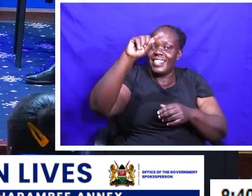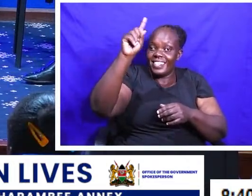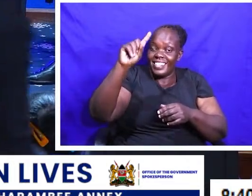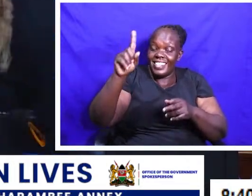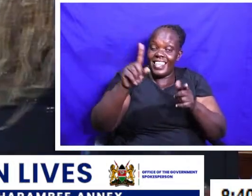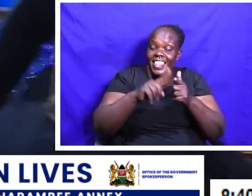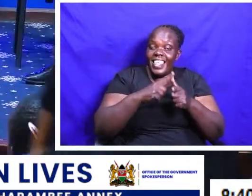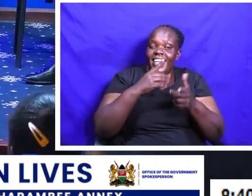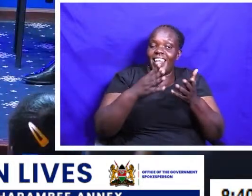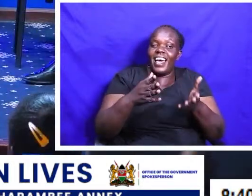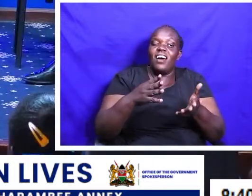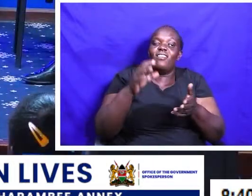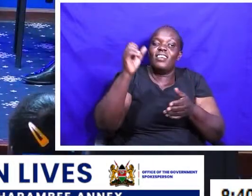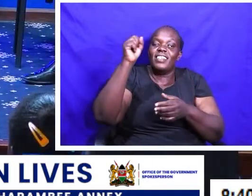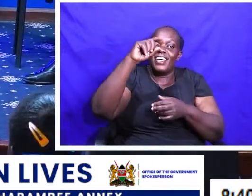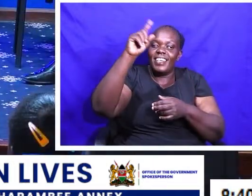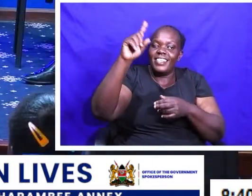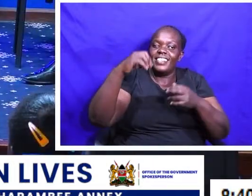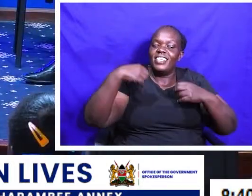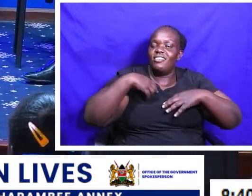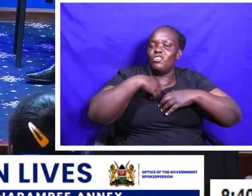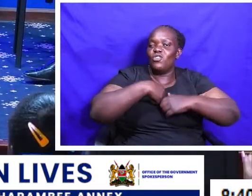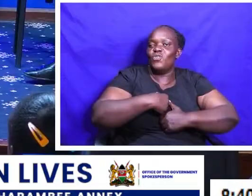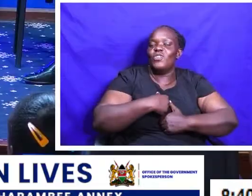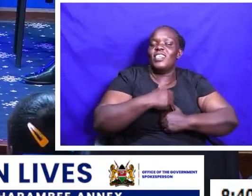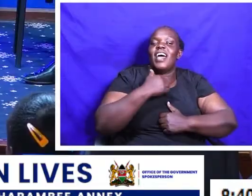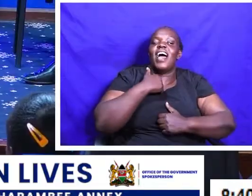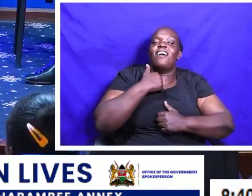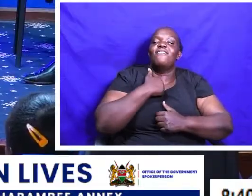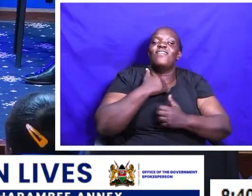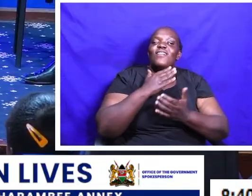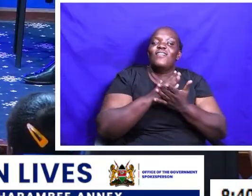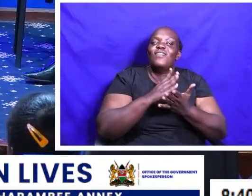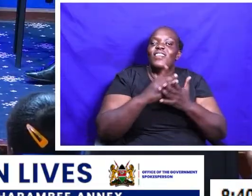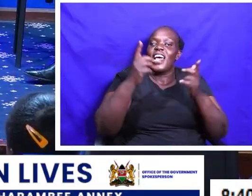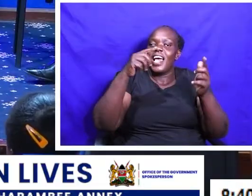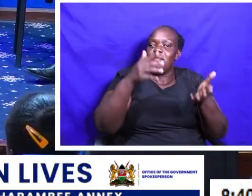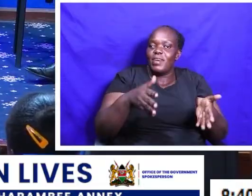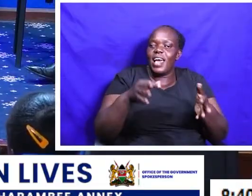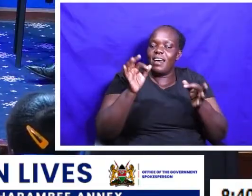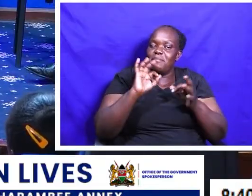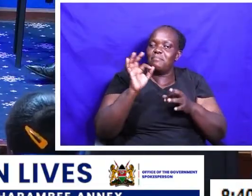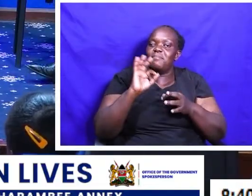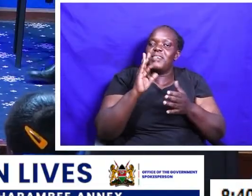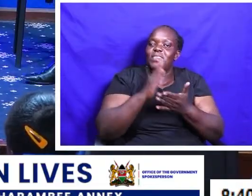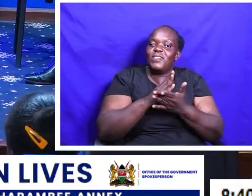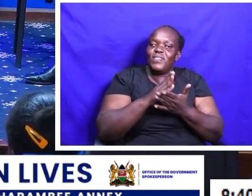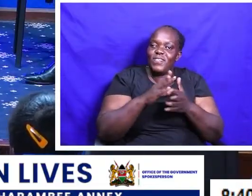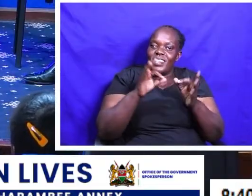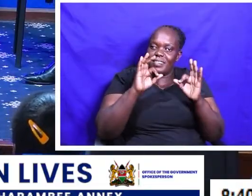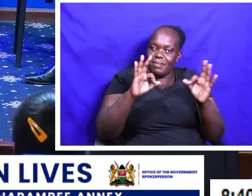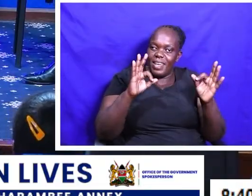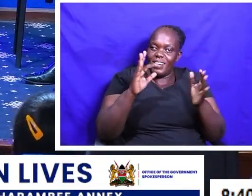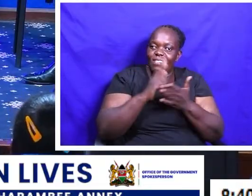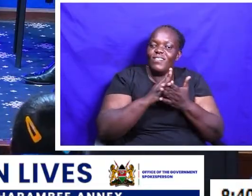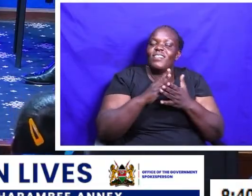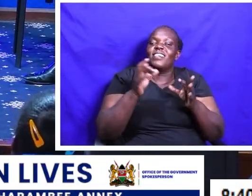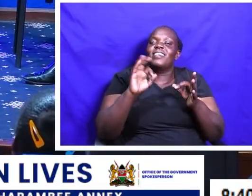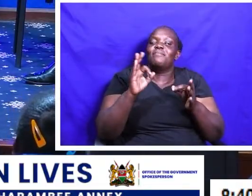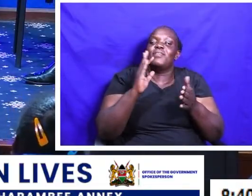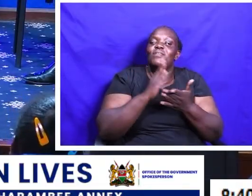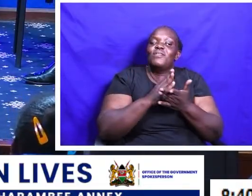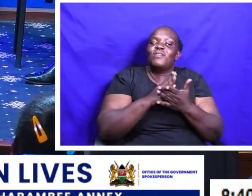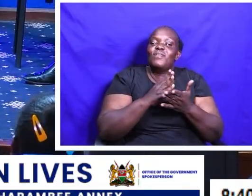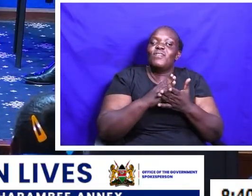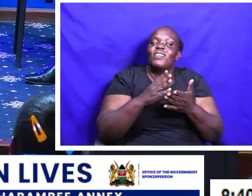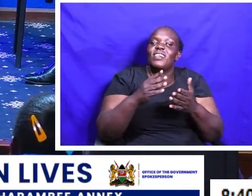Z. Na Gen Z anavaa suti. Siku hizi ma Gen Z wanatuvalia hapa mpaka tunashangaa. I'm surprised